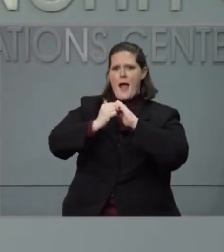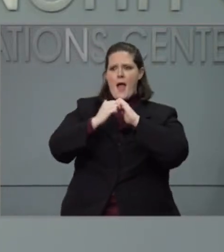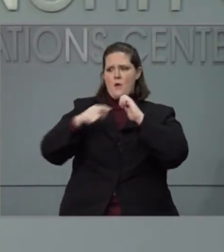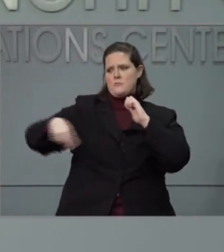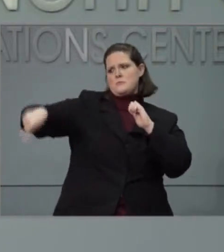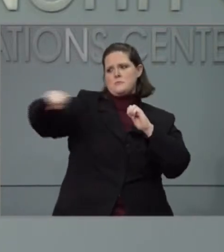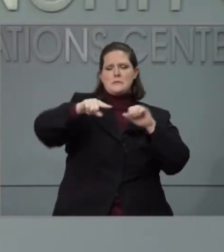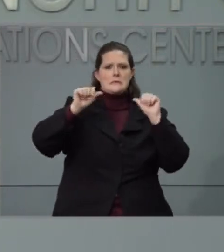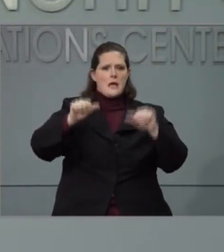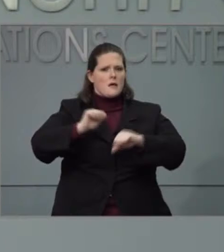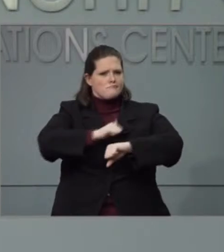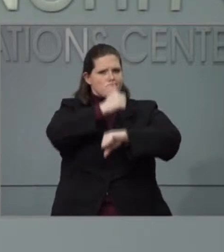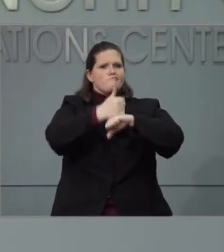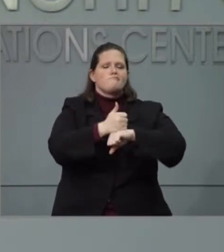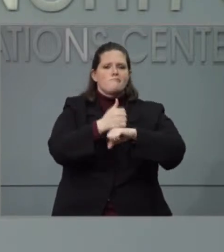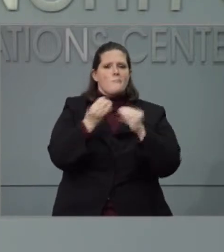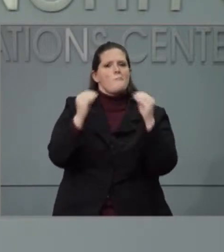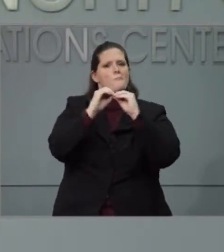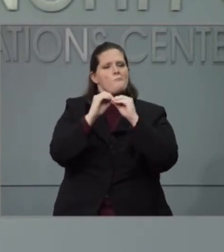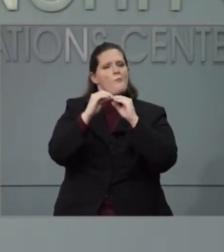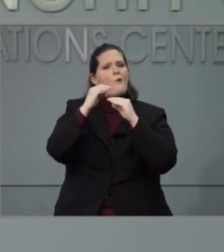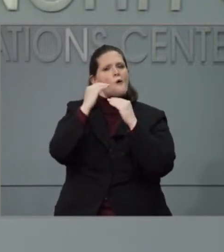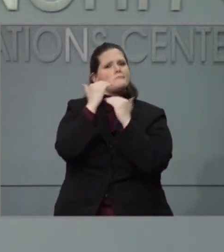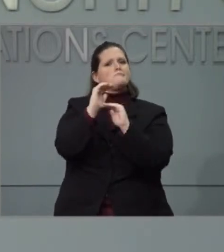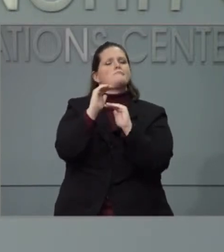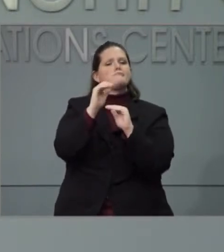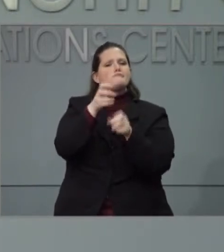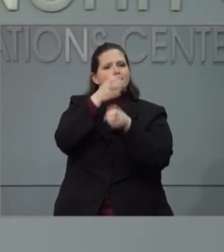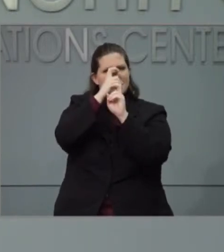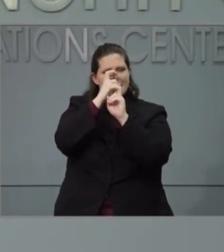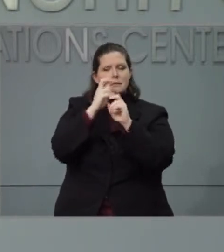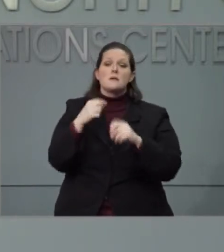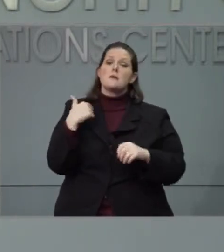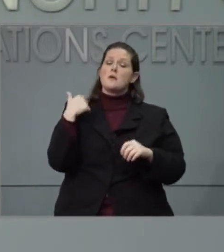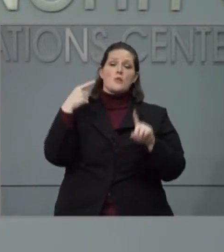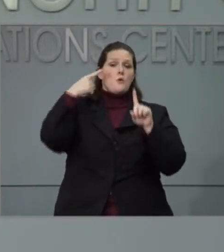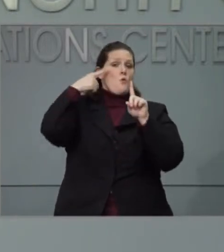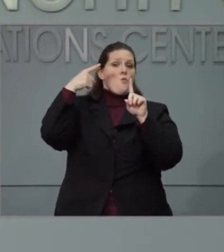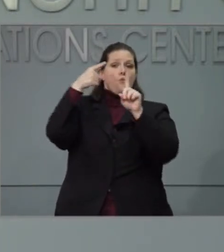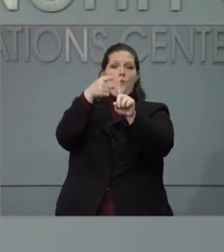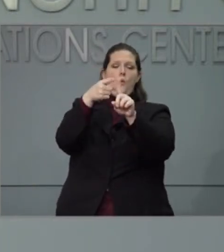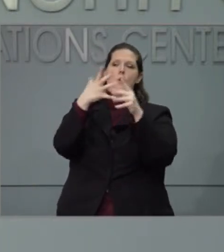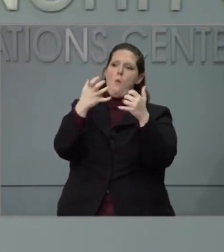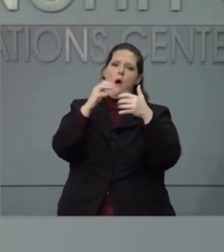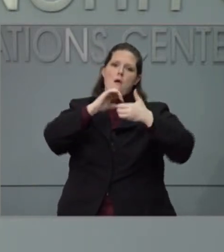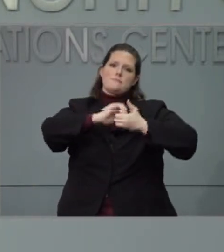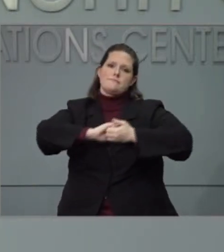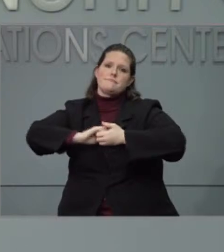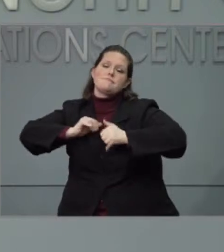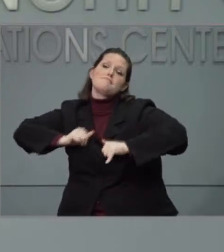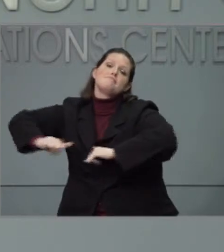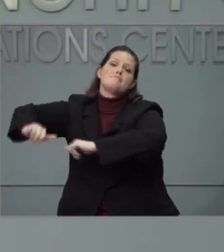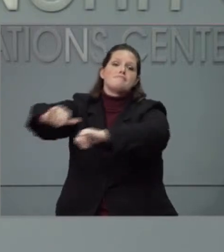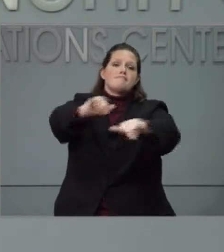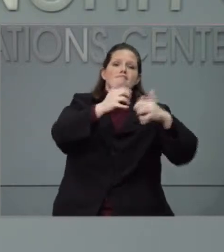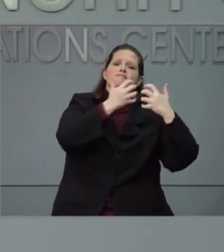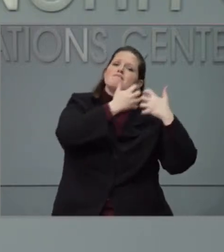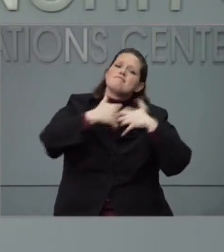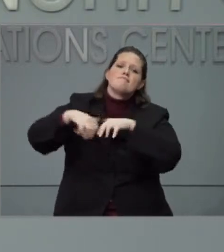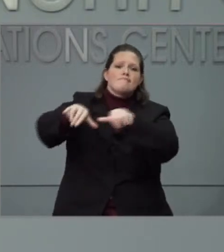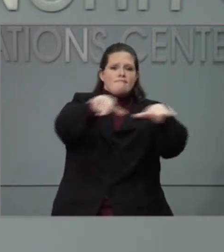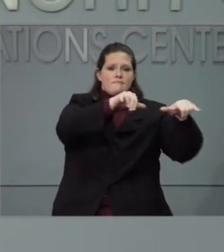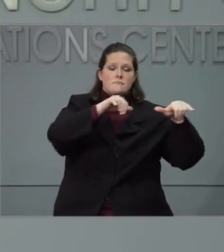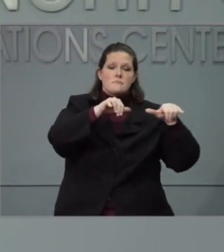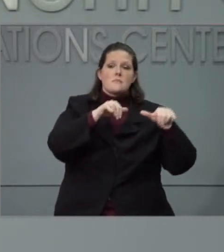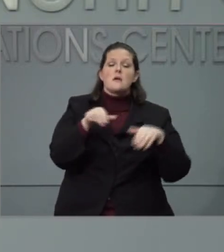county metric system. And what we want to do is to create a synergy of